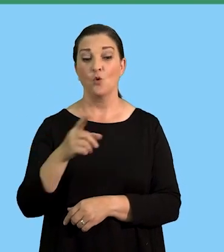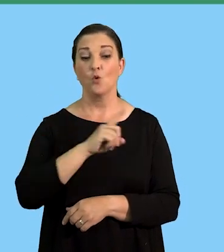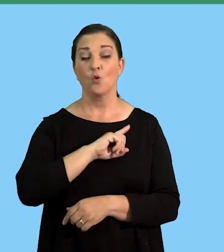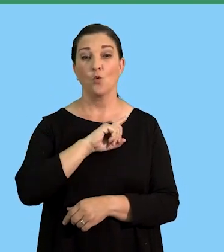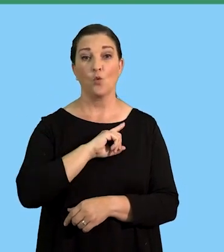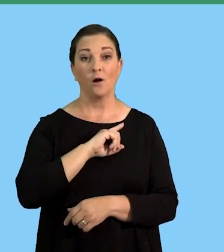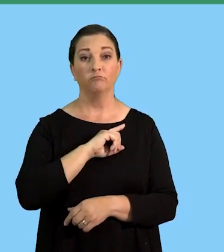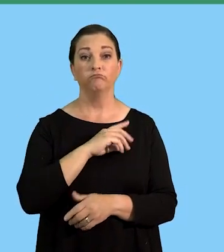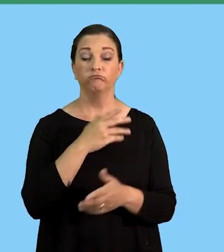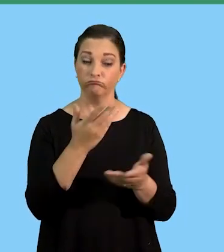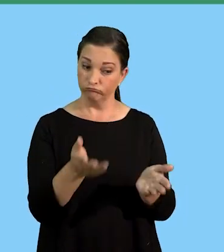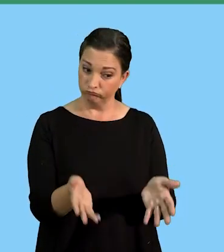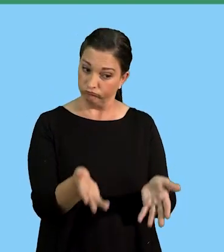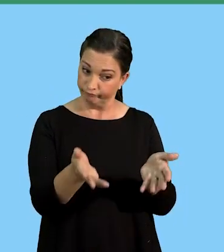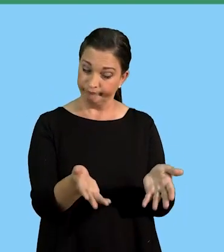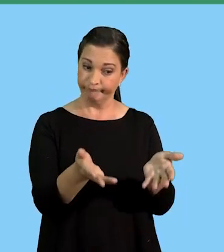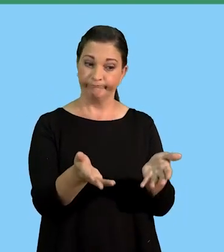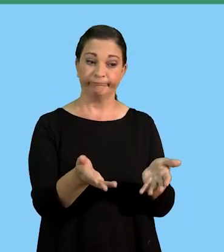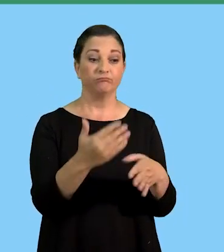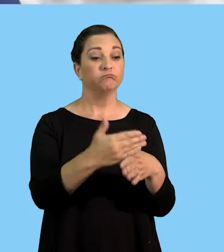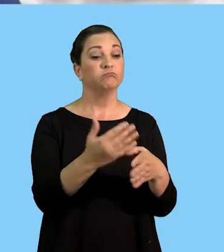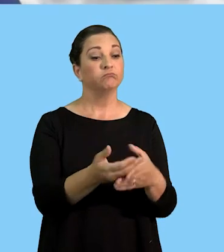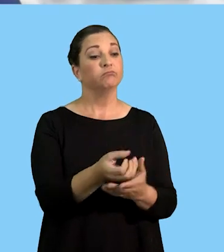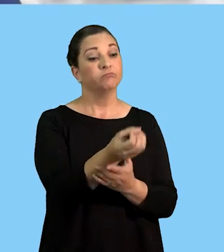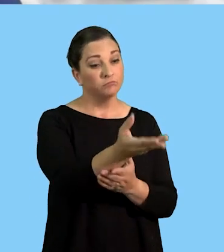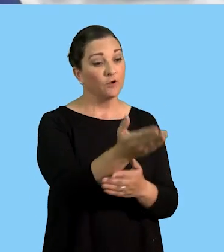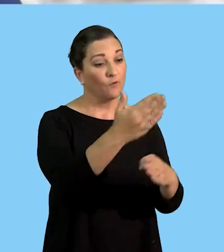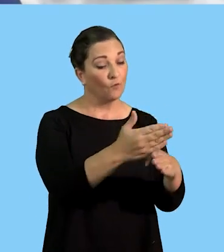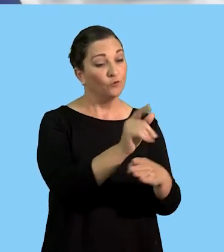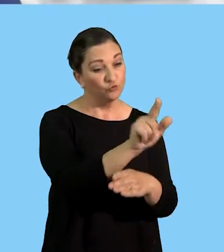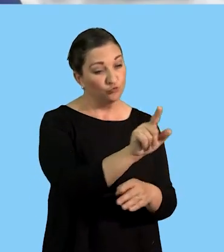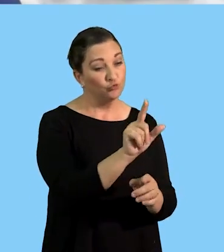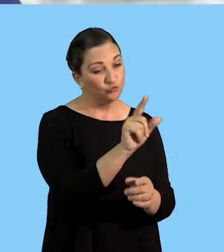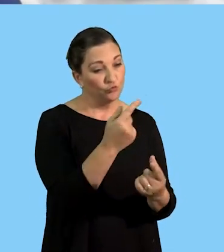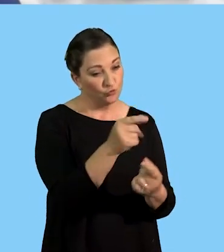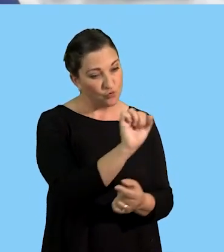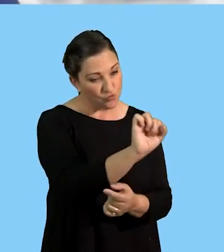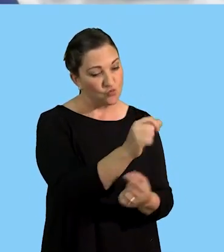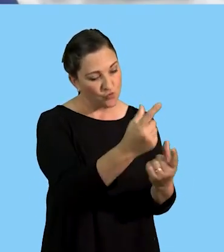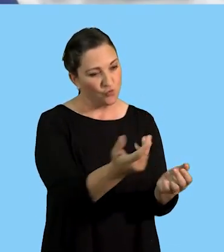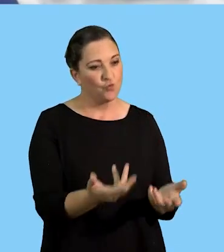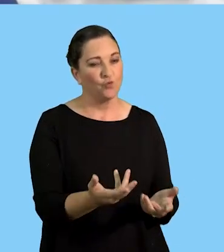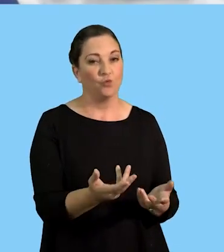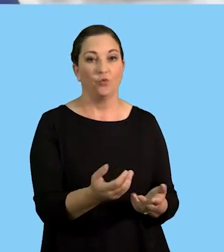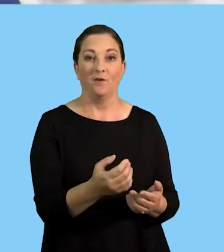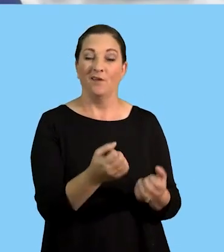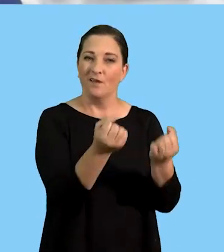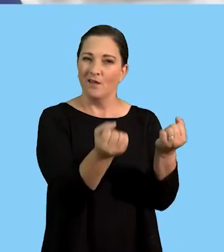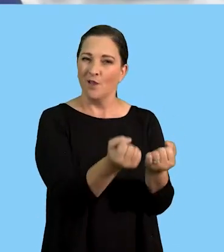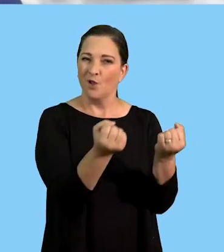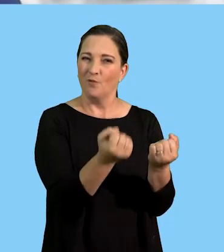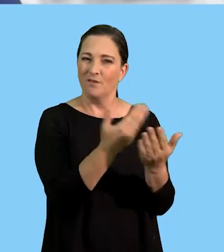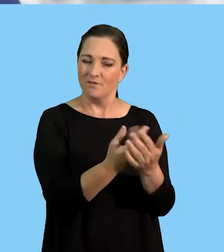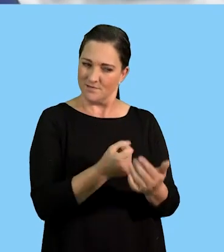which has to do with delegating a task, which has to do with allowing employees to make their